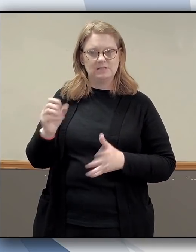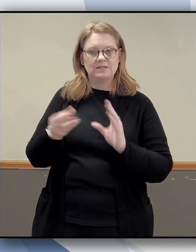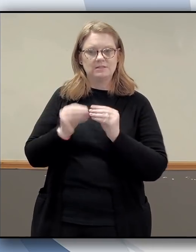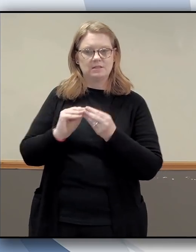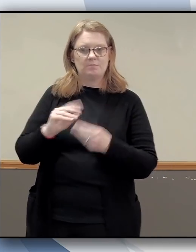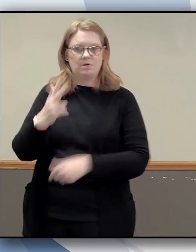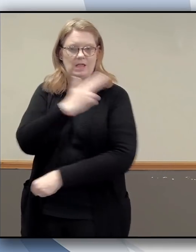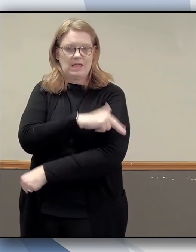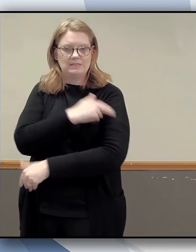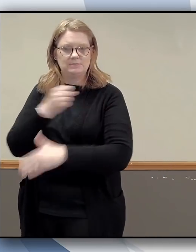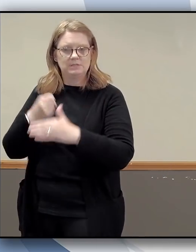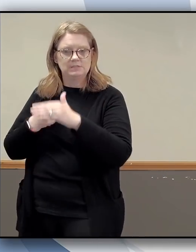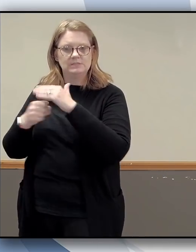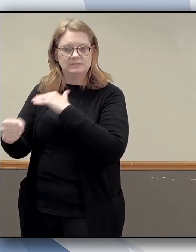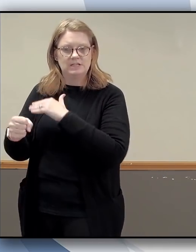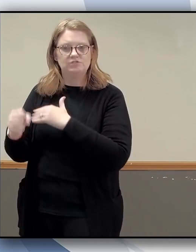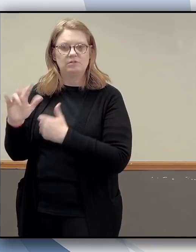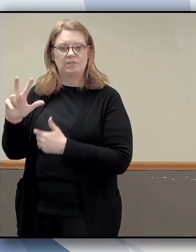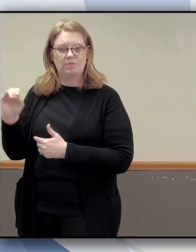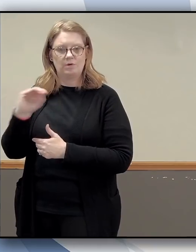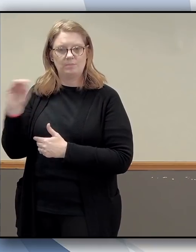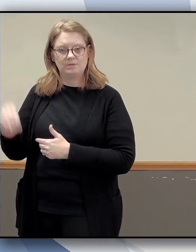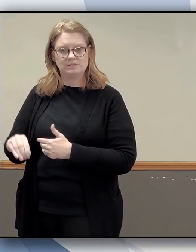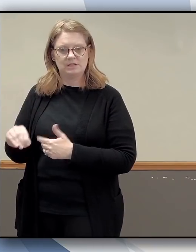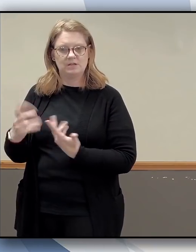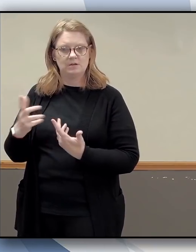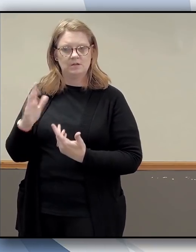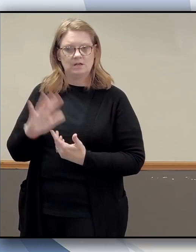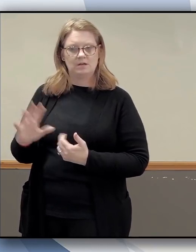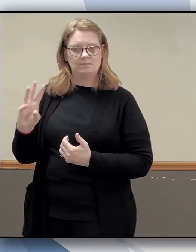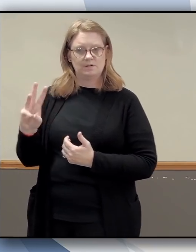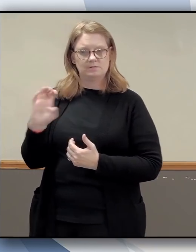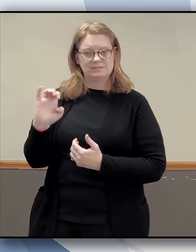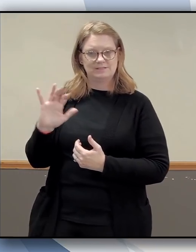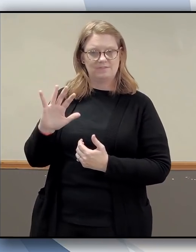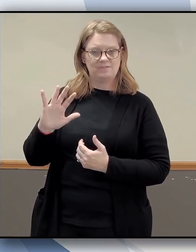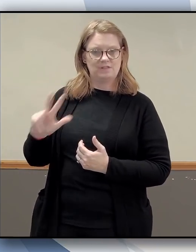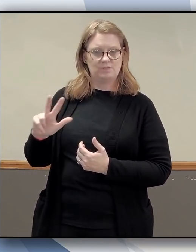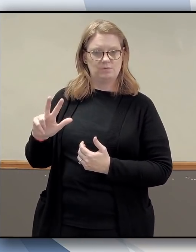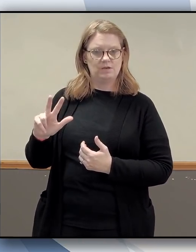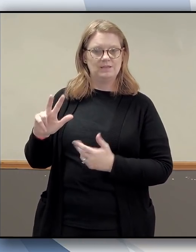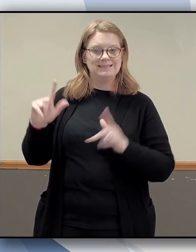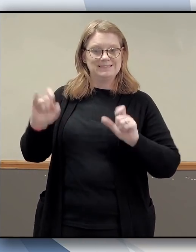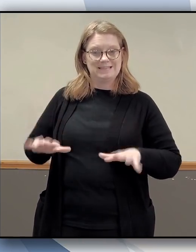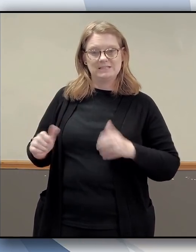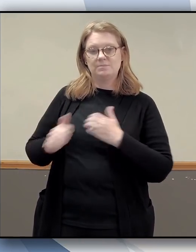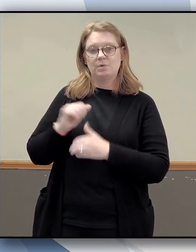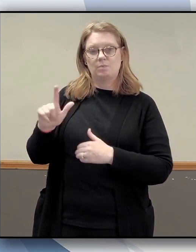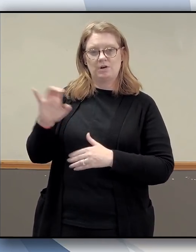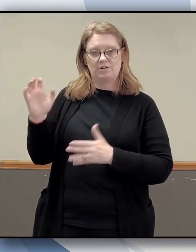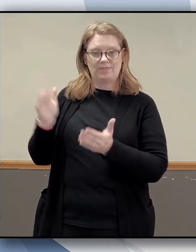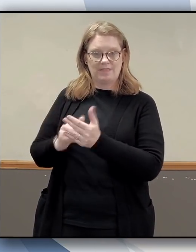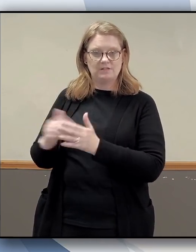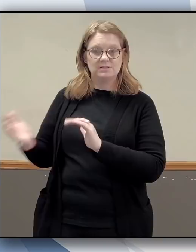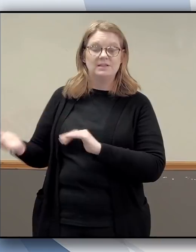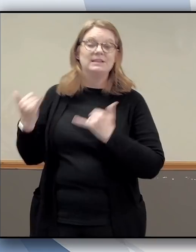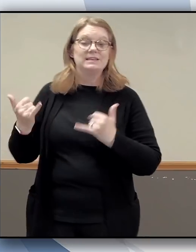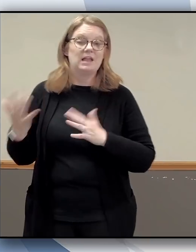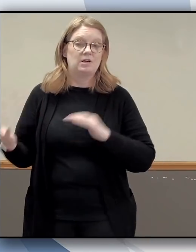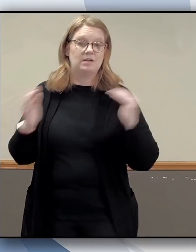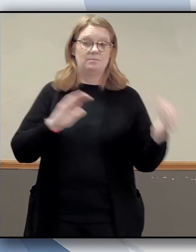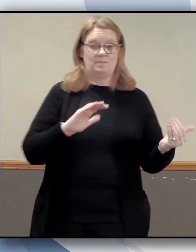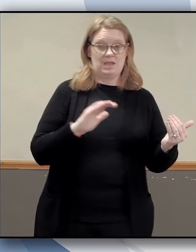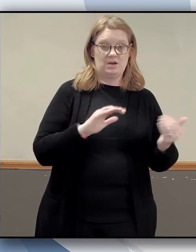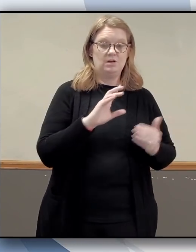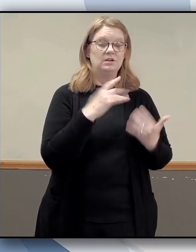rate of 30%, and they were doing 653 tests per 100,000. Compare that to North Dakota right now, where we're at